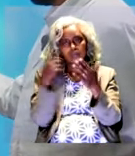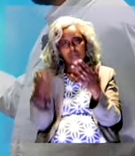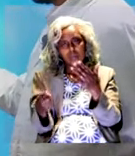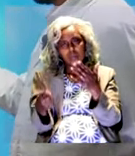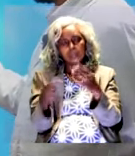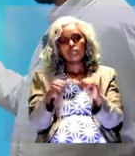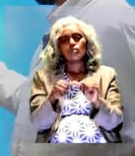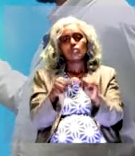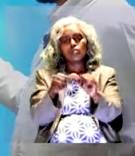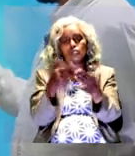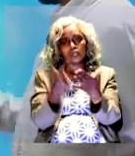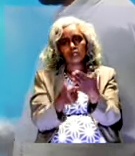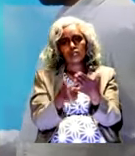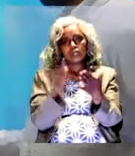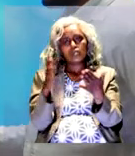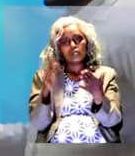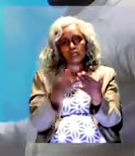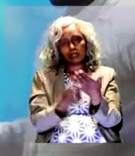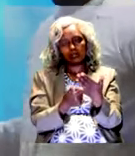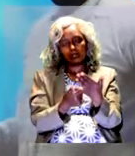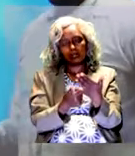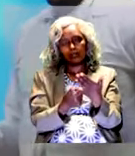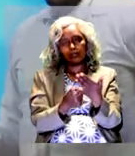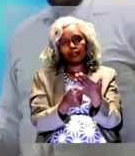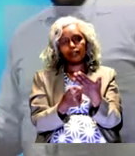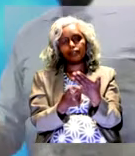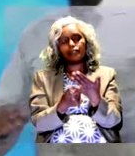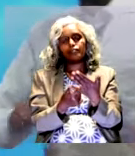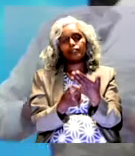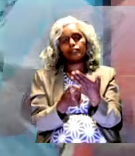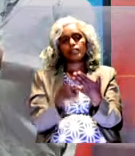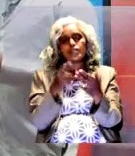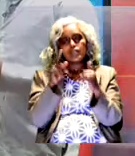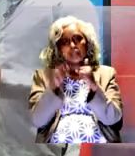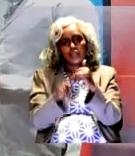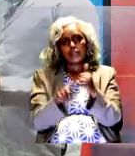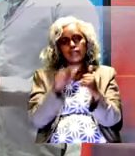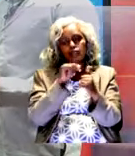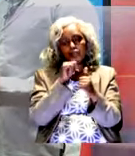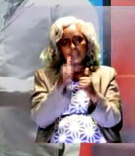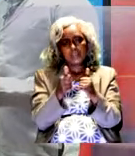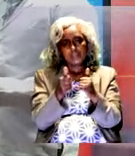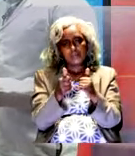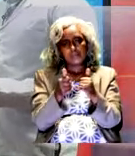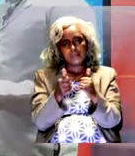-1. It goes on like this. So at infinity,